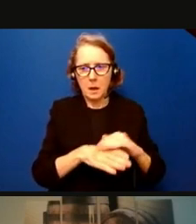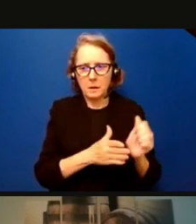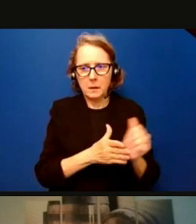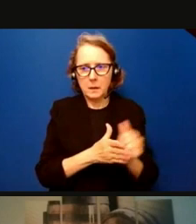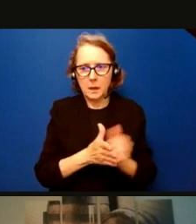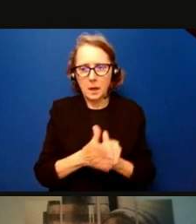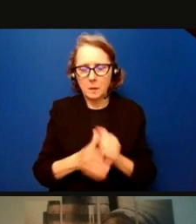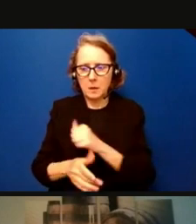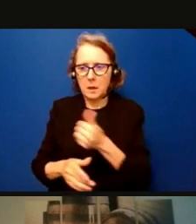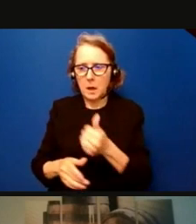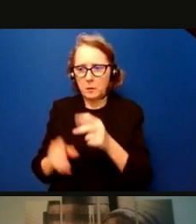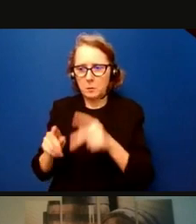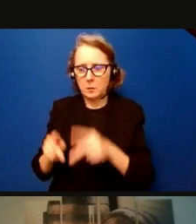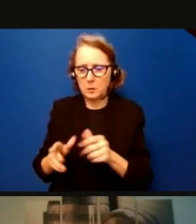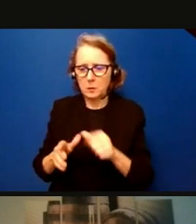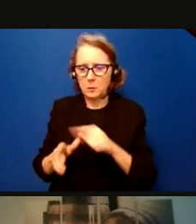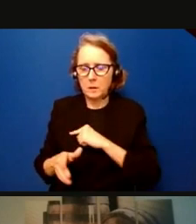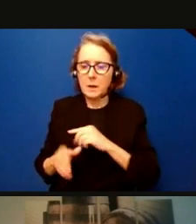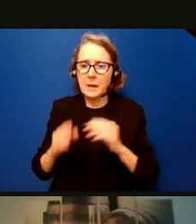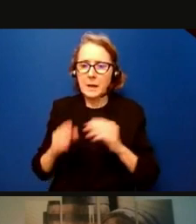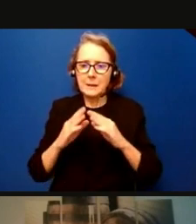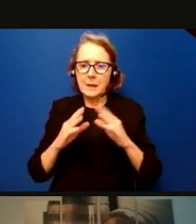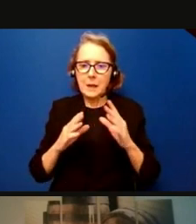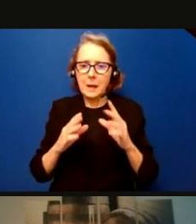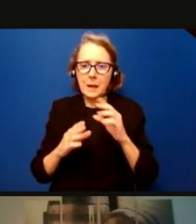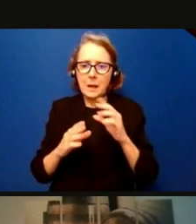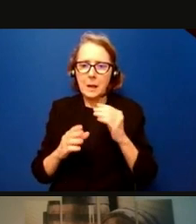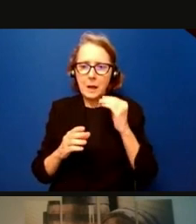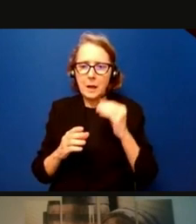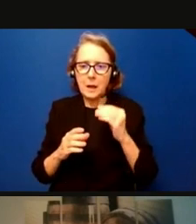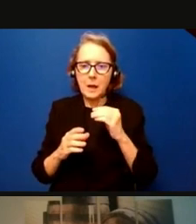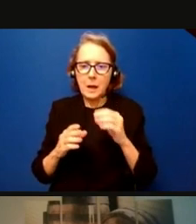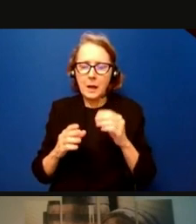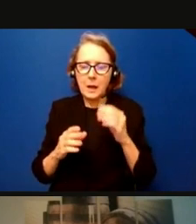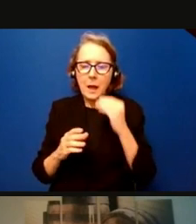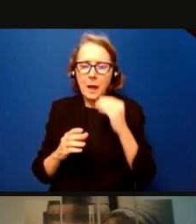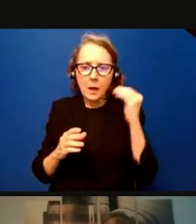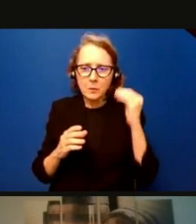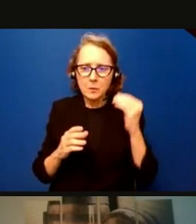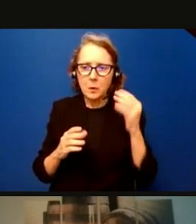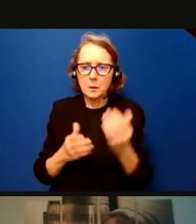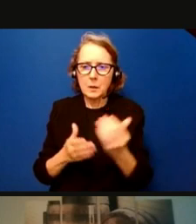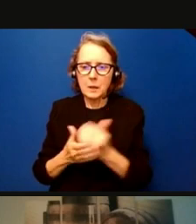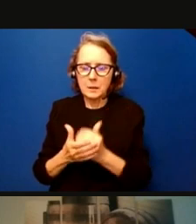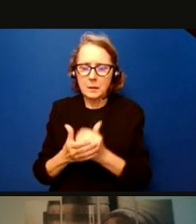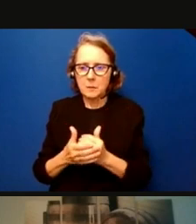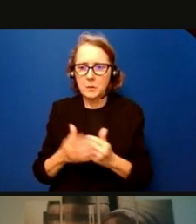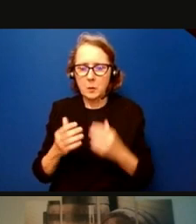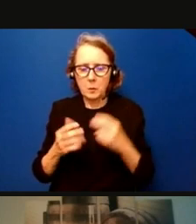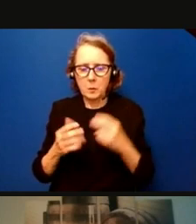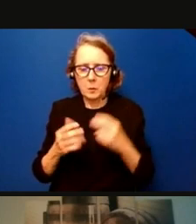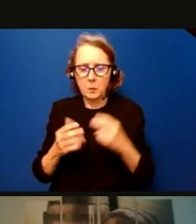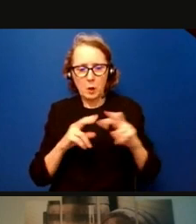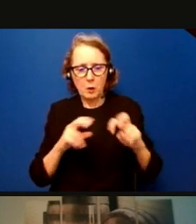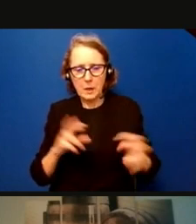So it's a household income is what they're looking at. So we are looking at the entire household.